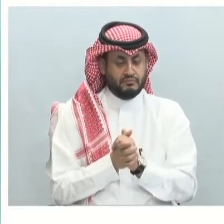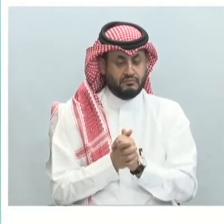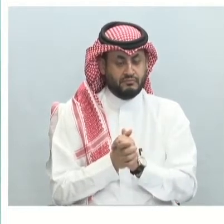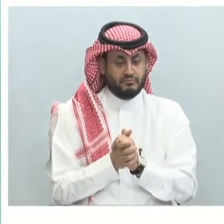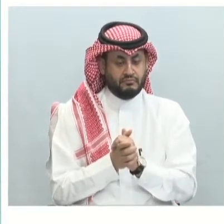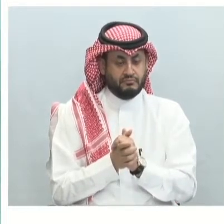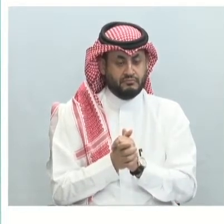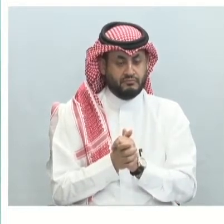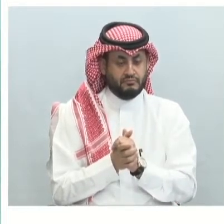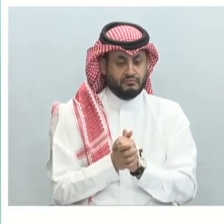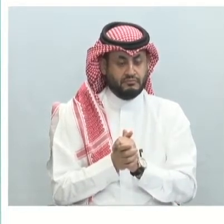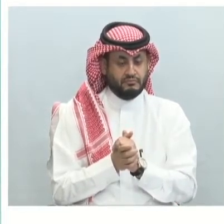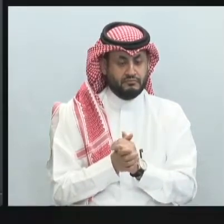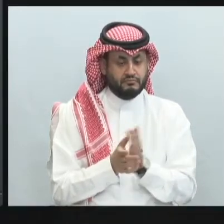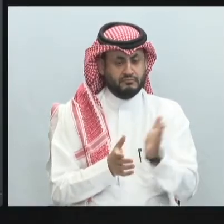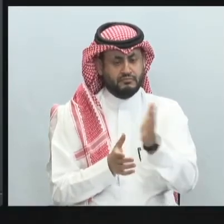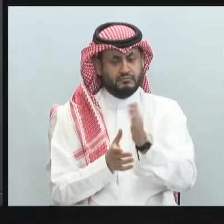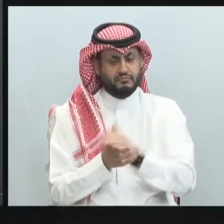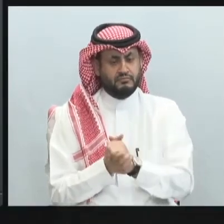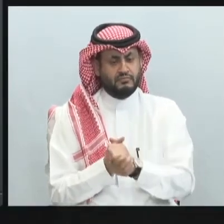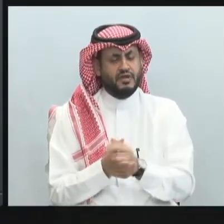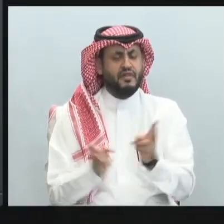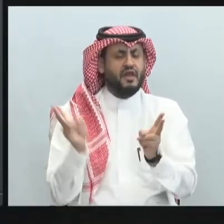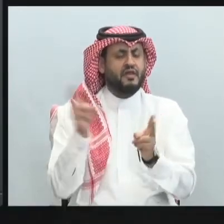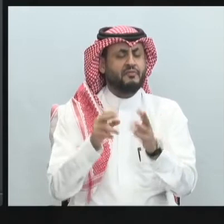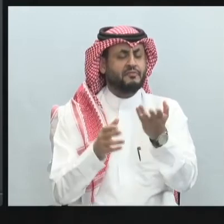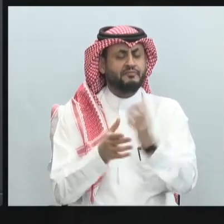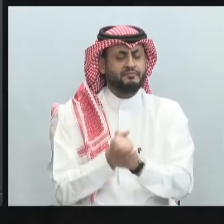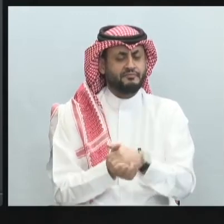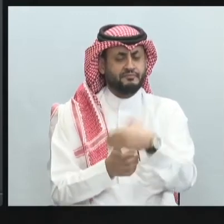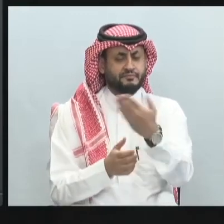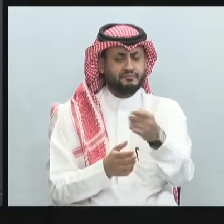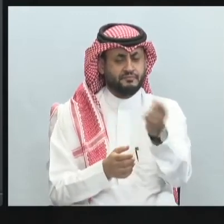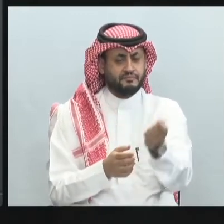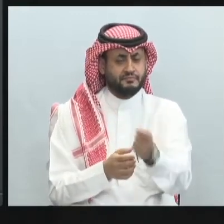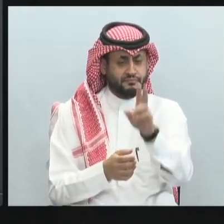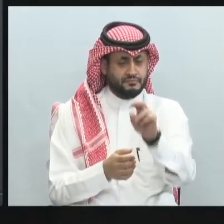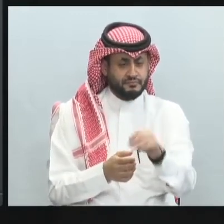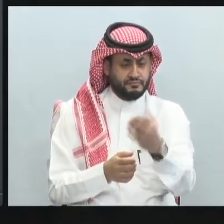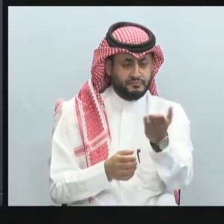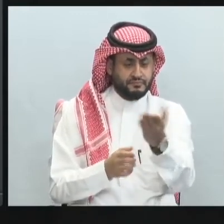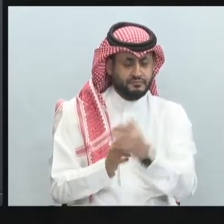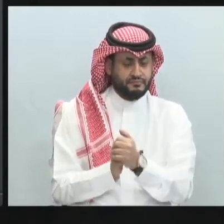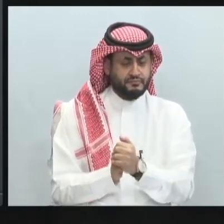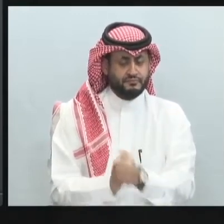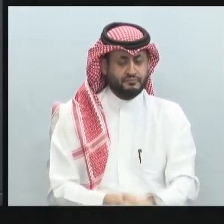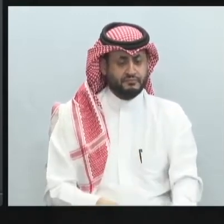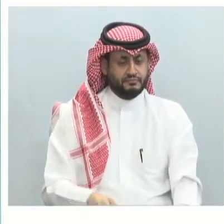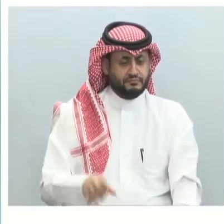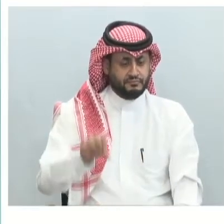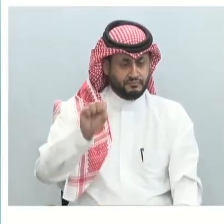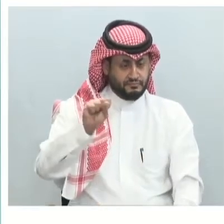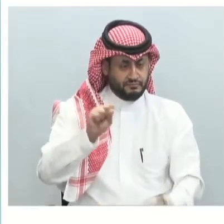Then a question mark. Okay, now, what did he say? He says what? Speaking. So we will start